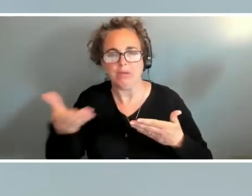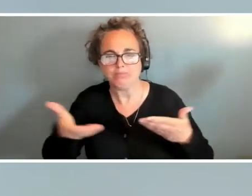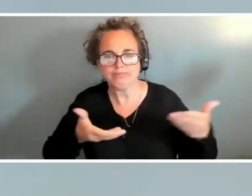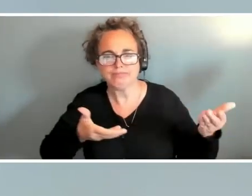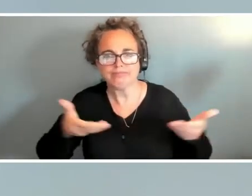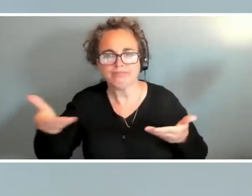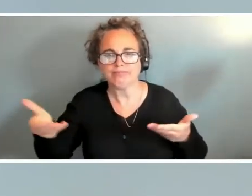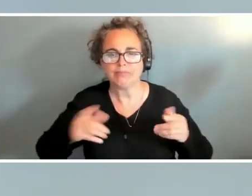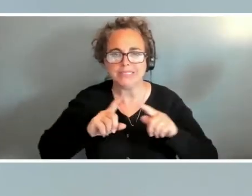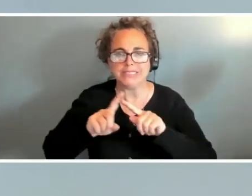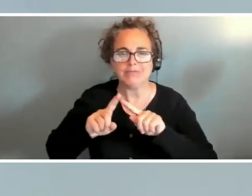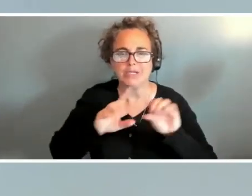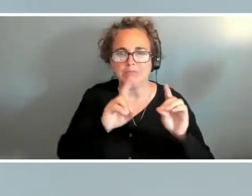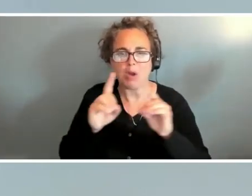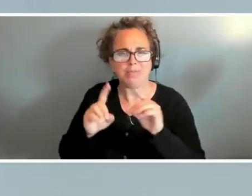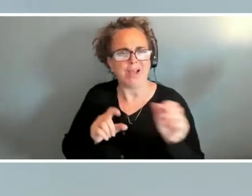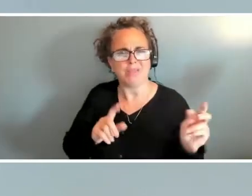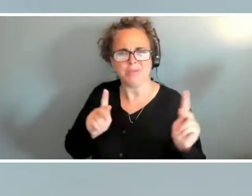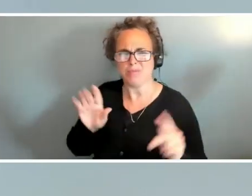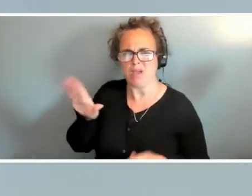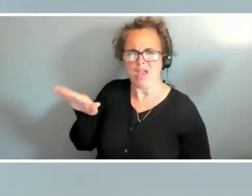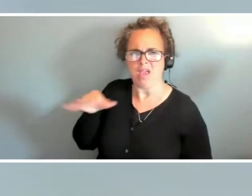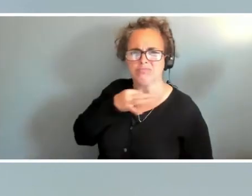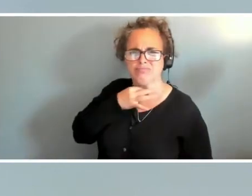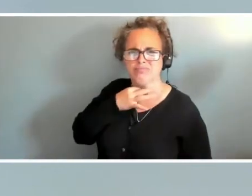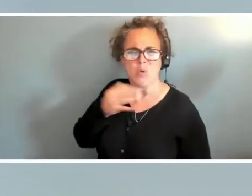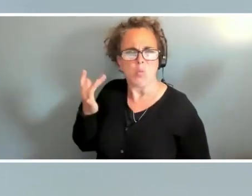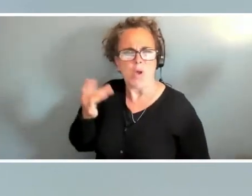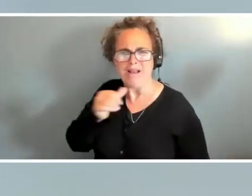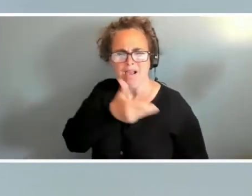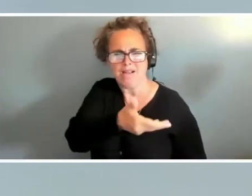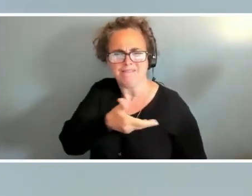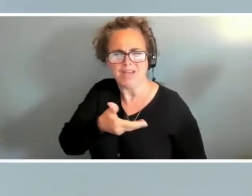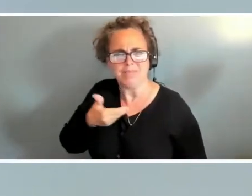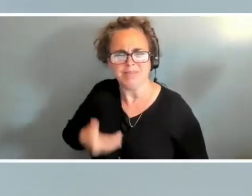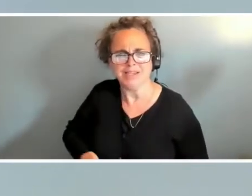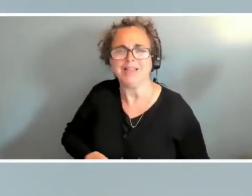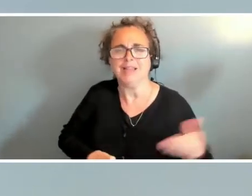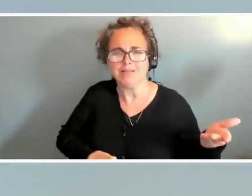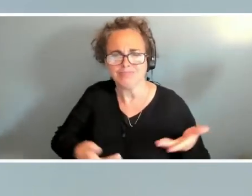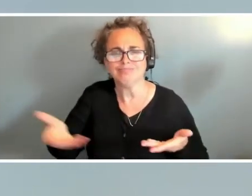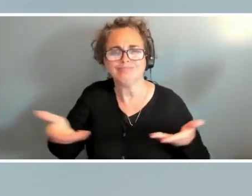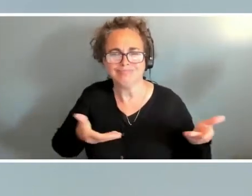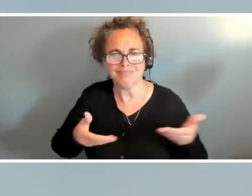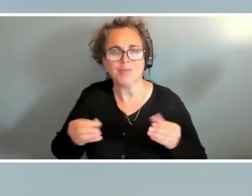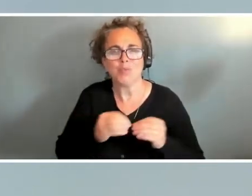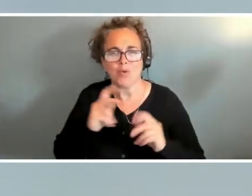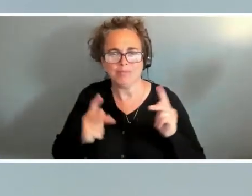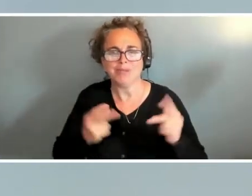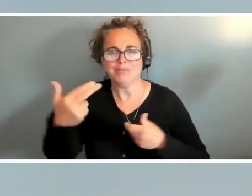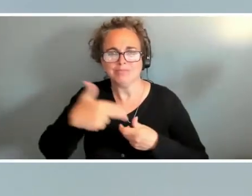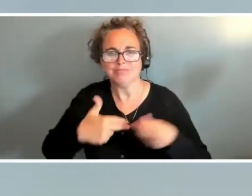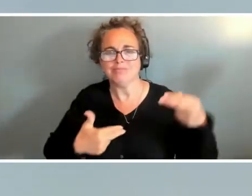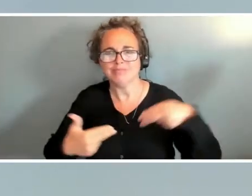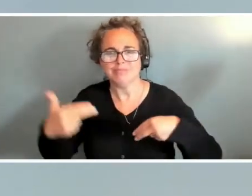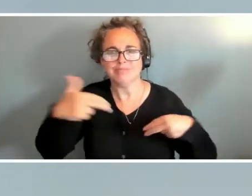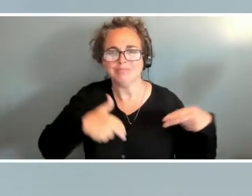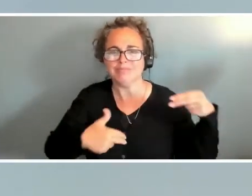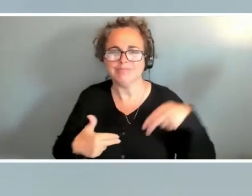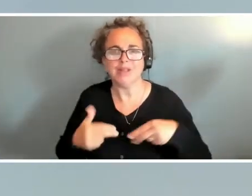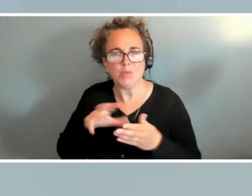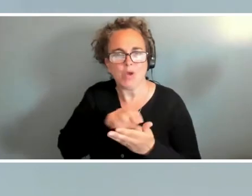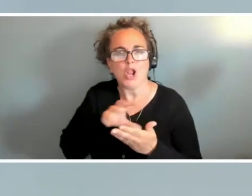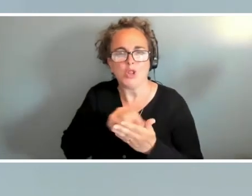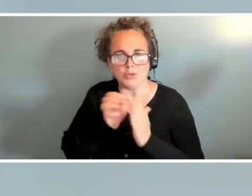department say, hey, how come I don't get to participate? And before you knew it, we were drawing people in, and they wanted to learn the